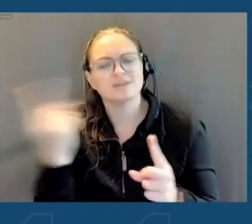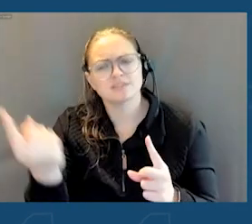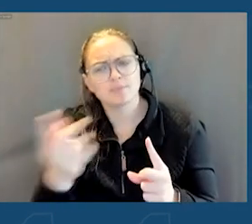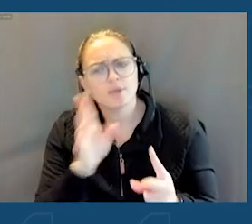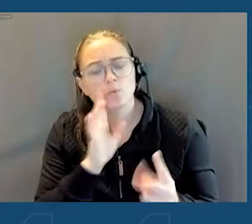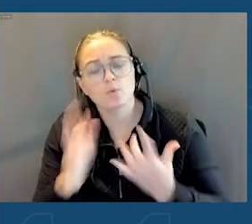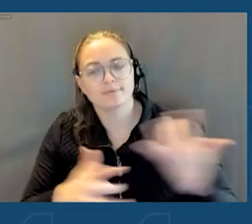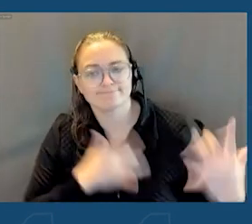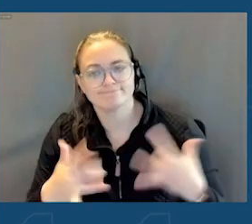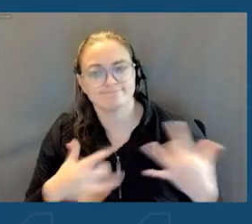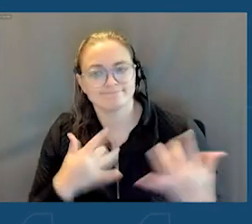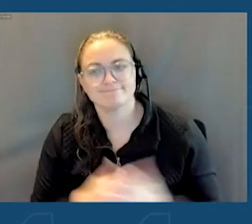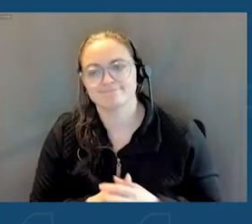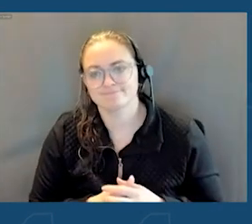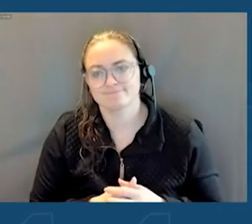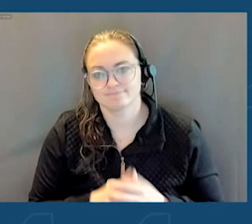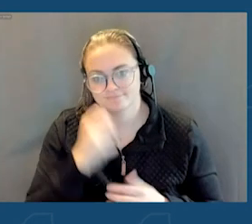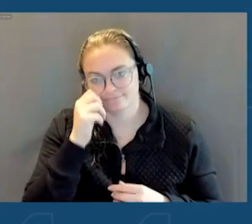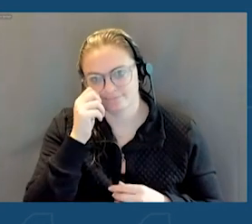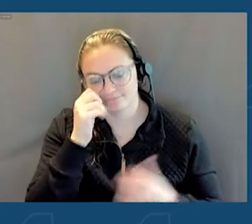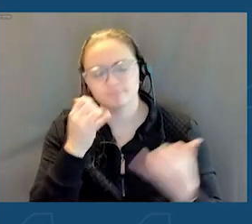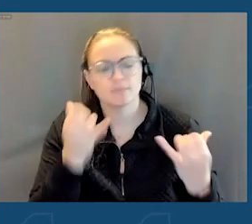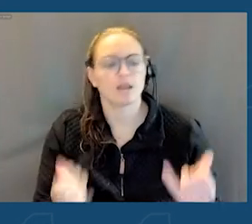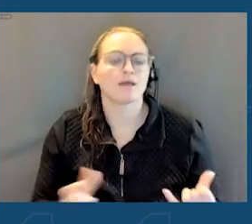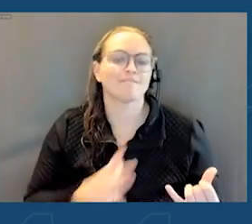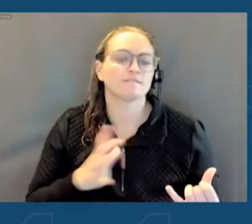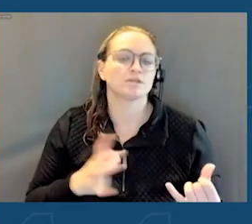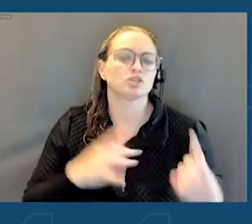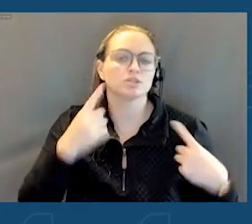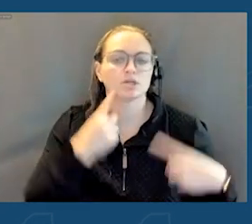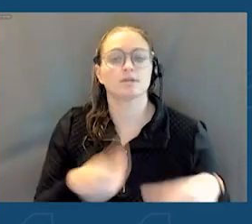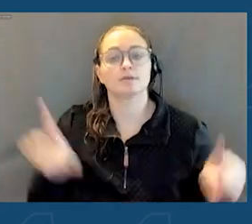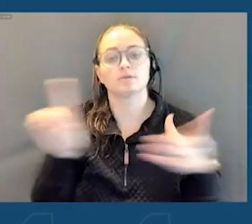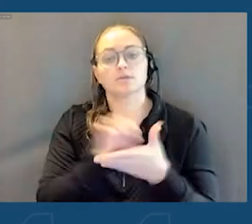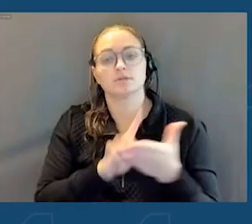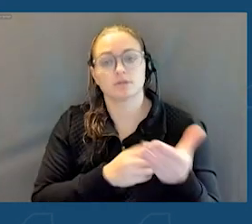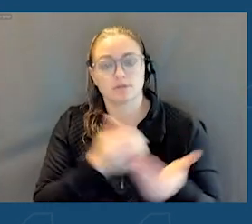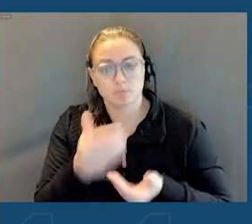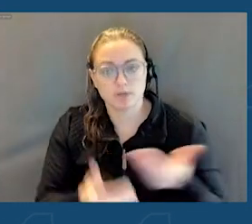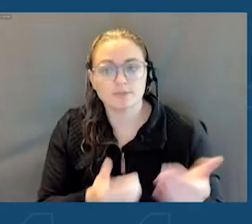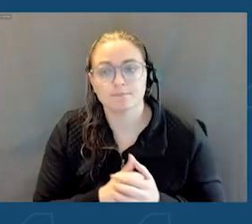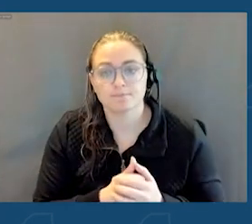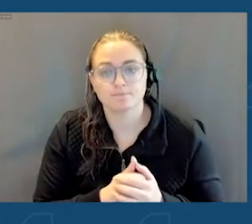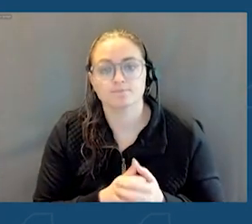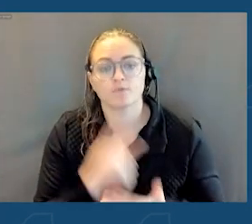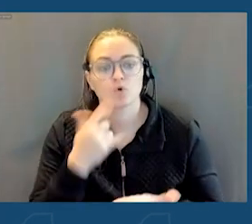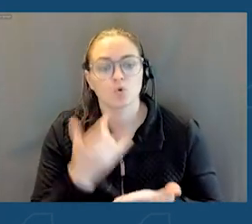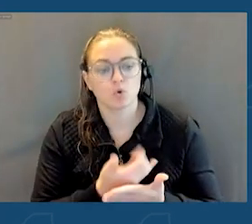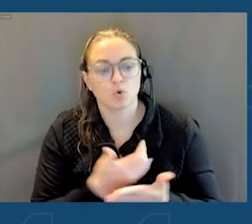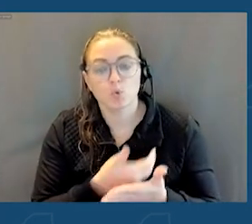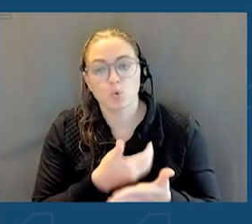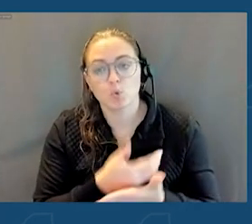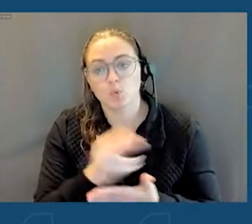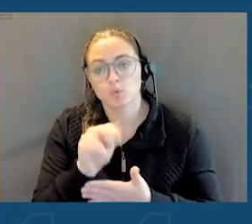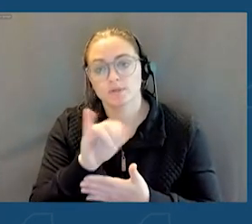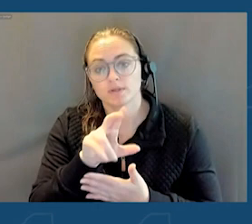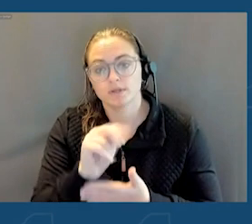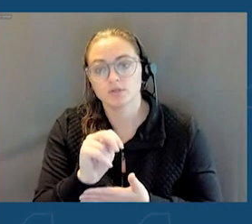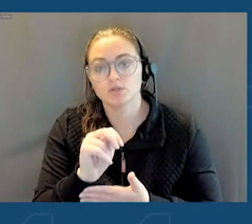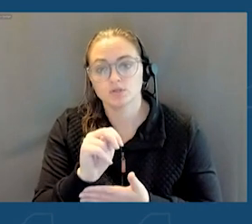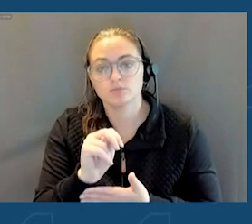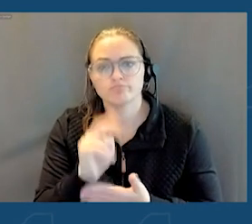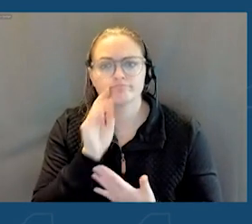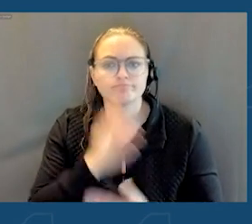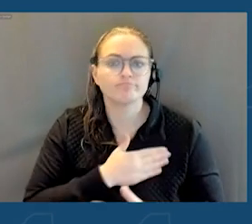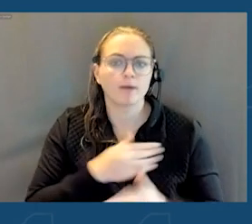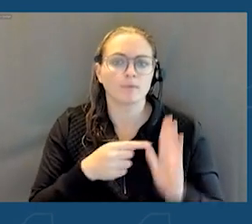excited about. So today we're officially announcing the design process for the new station has officially begun. And we're happy to show